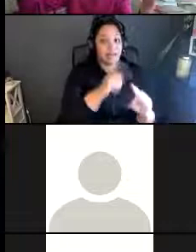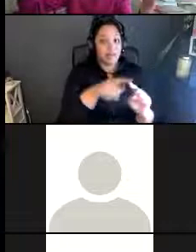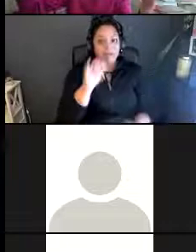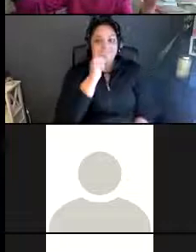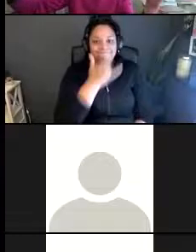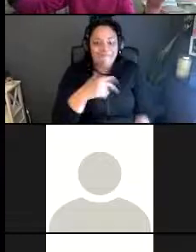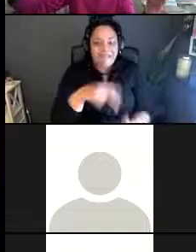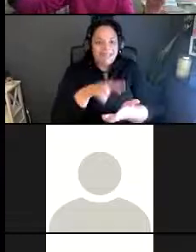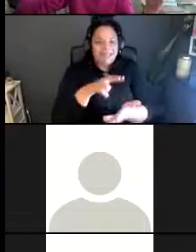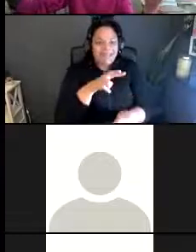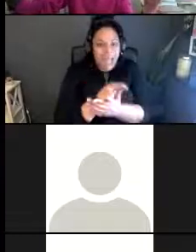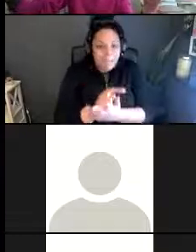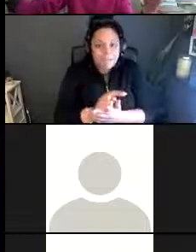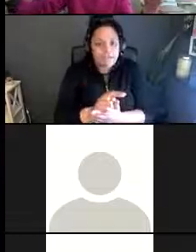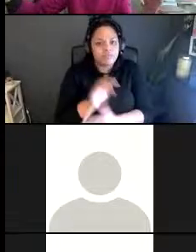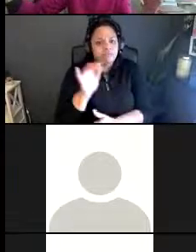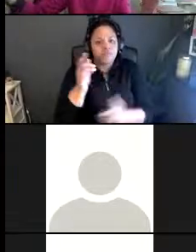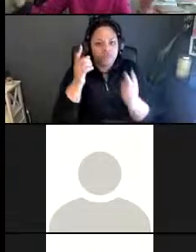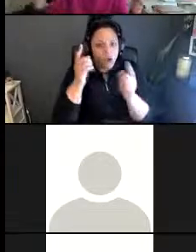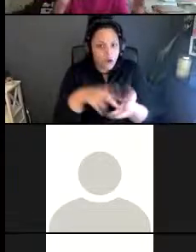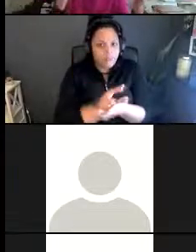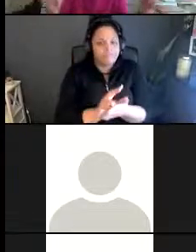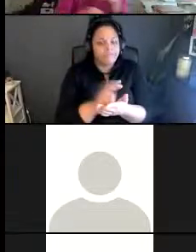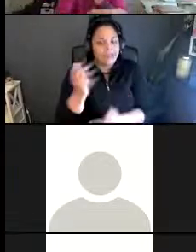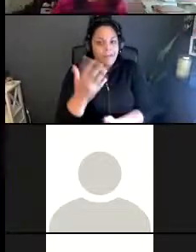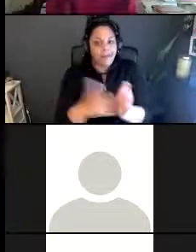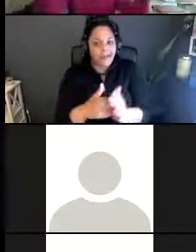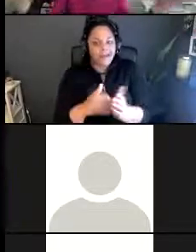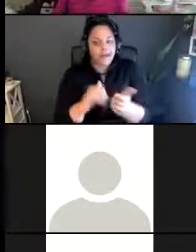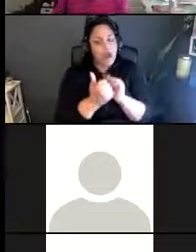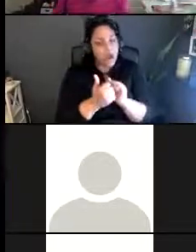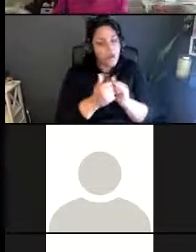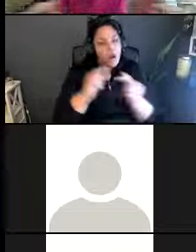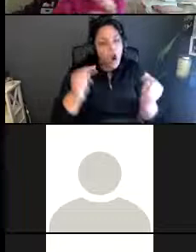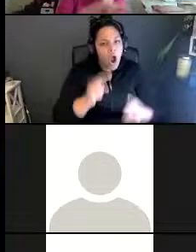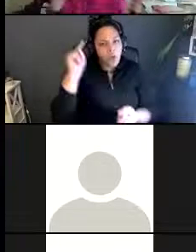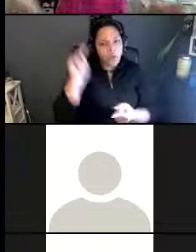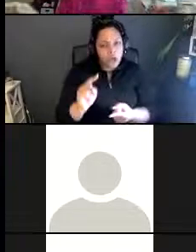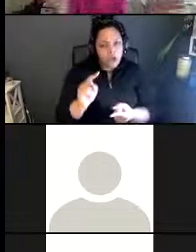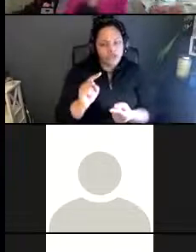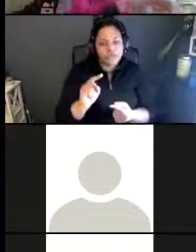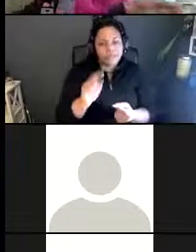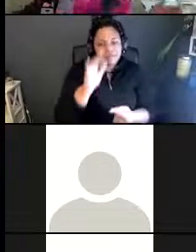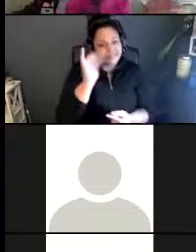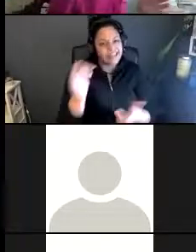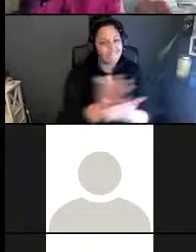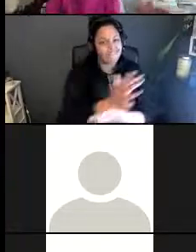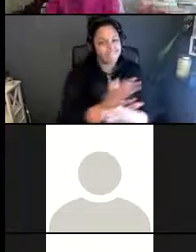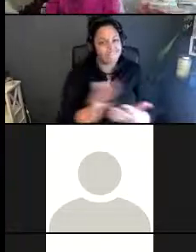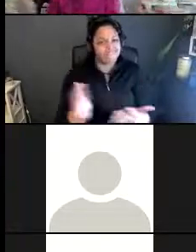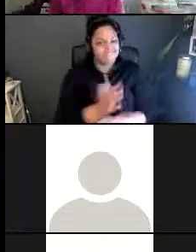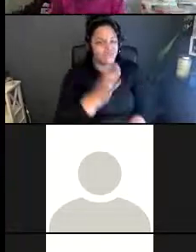lapse or a reoccurrence of gambling? So harm reduction applies across that continuum